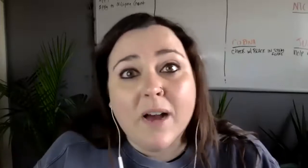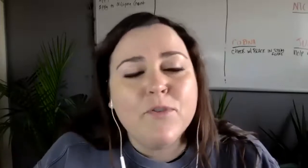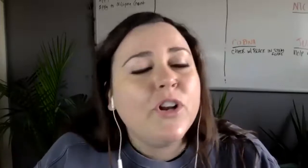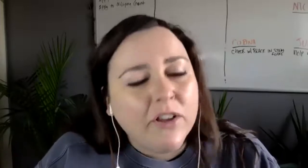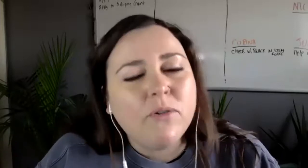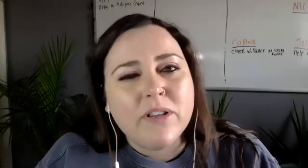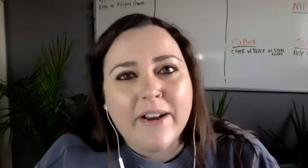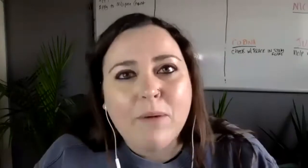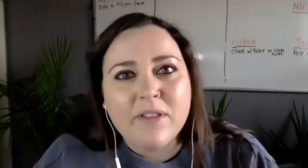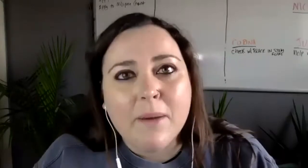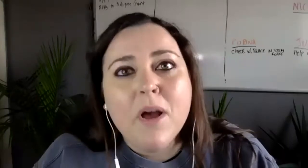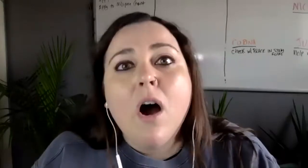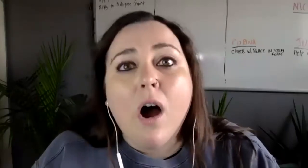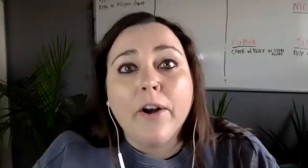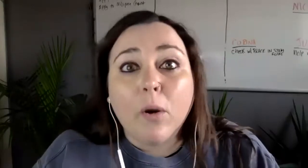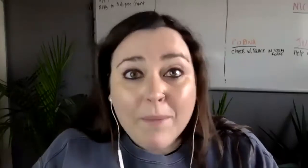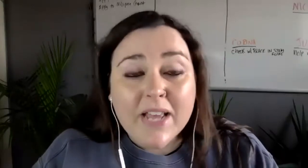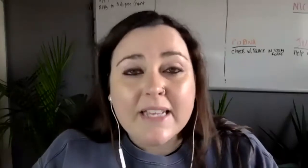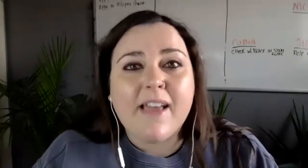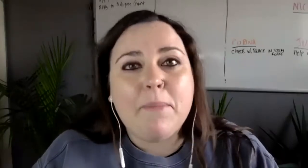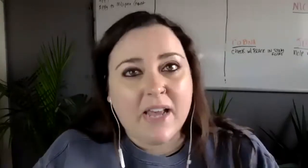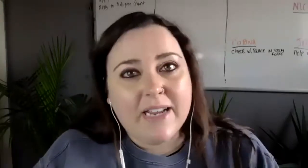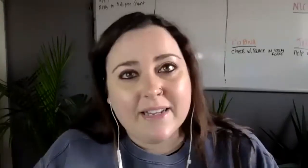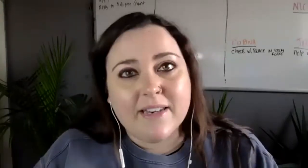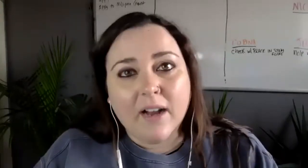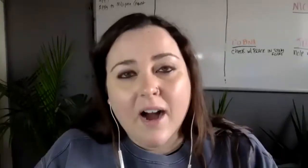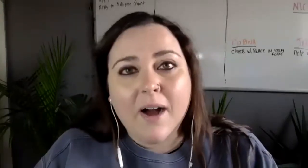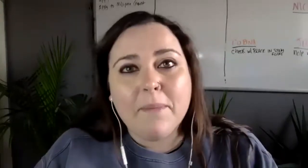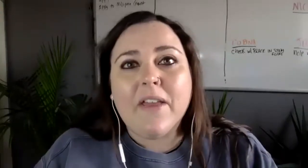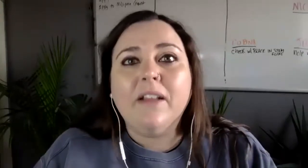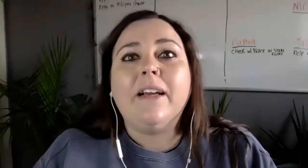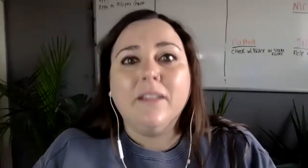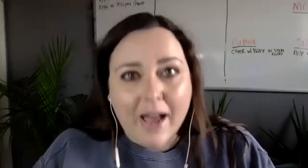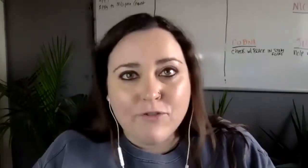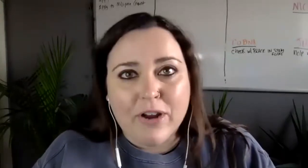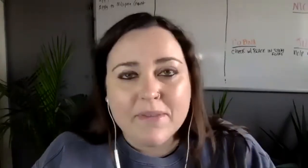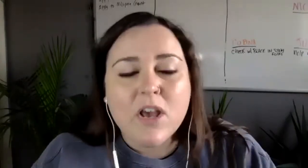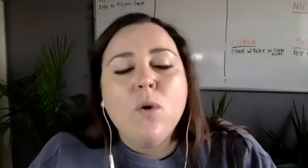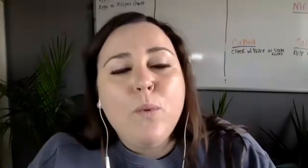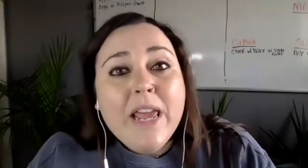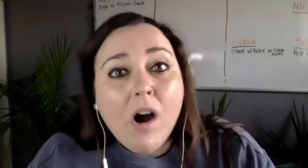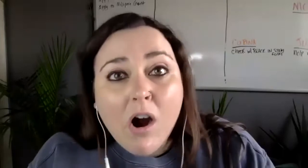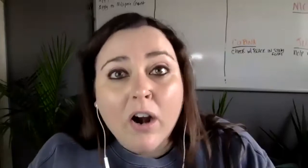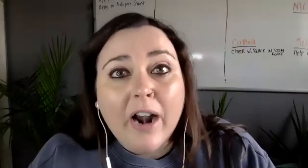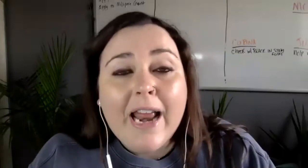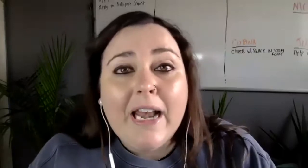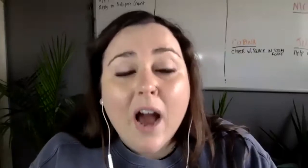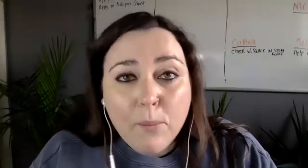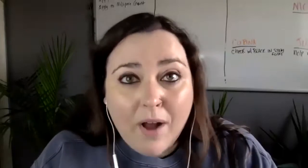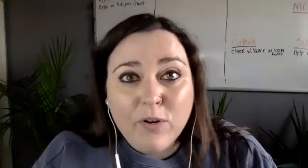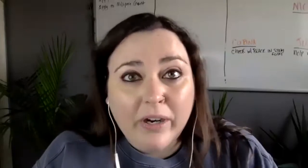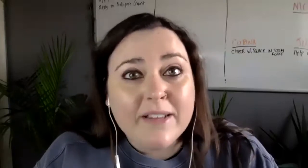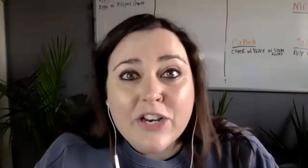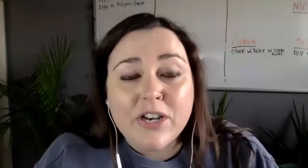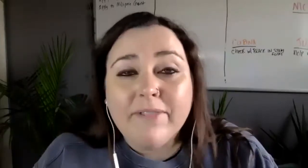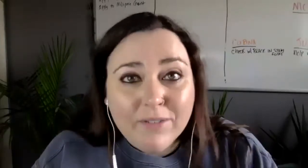what's up. You can also always find out what's up on our website, skypeascientist.com, and then click live streams. We are a